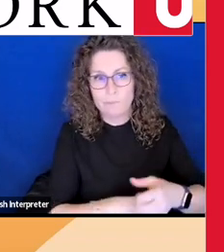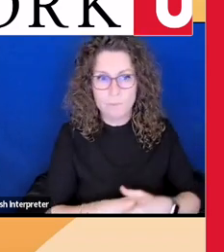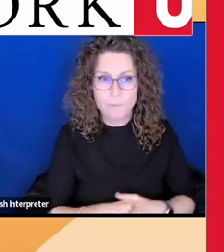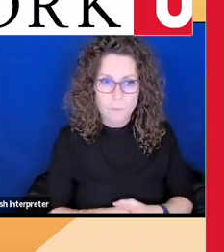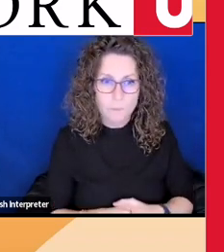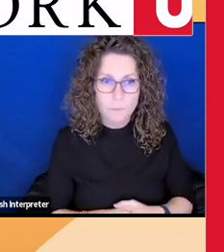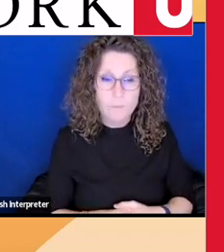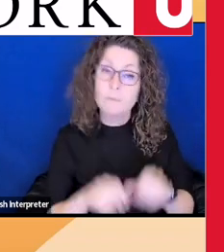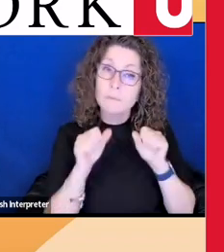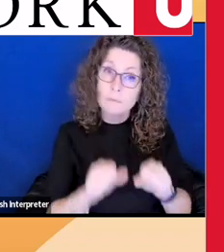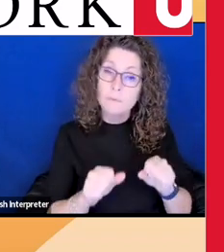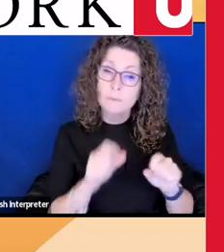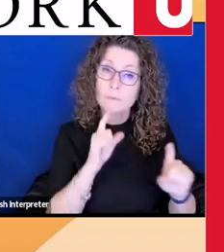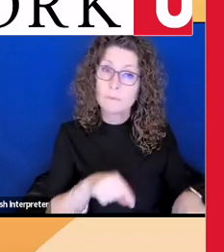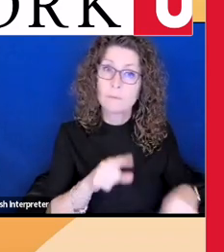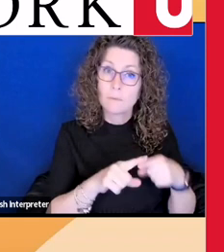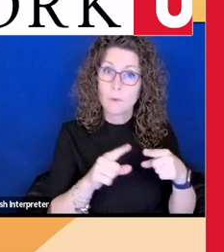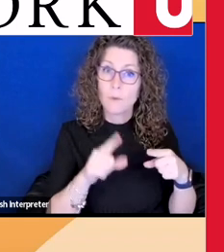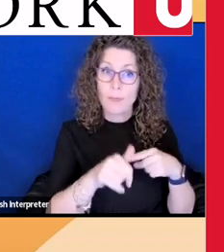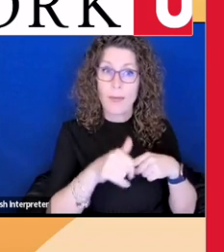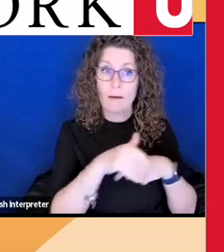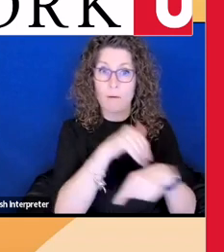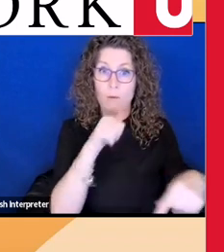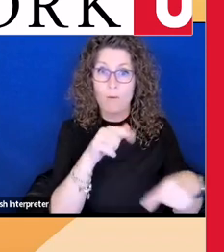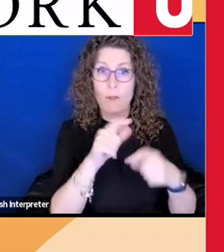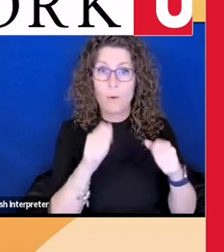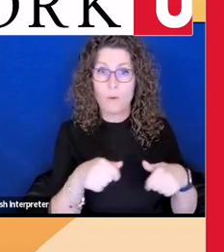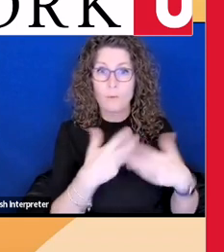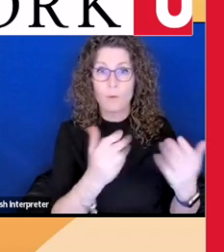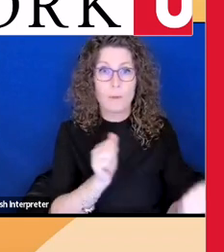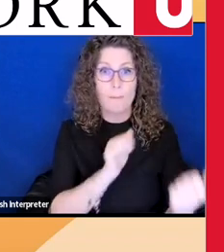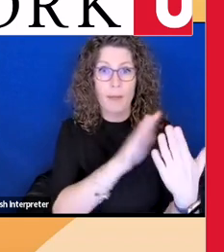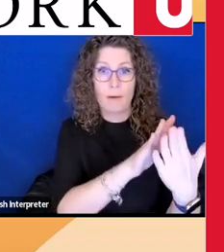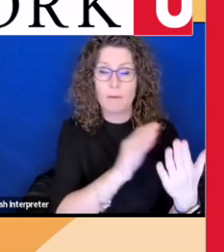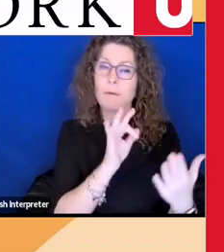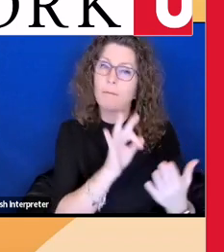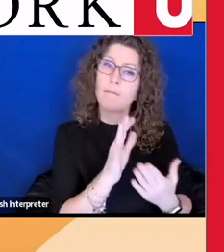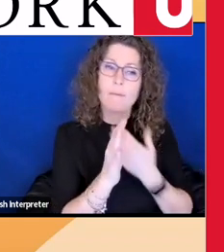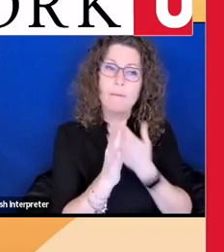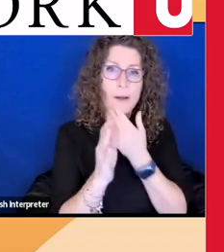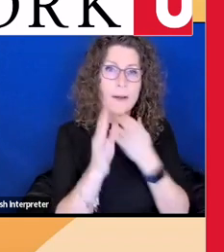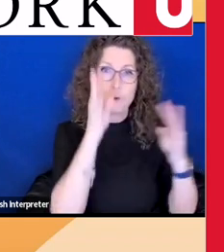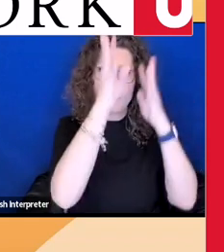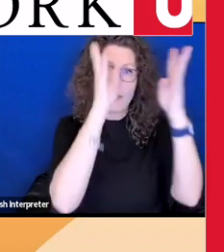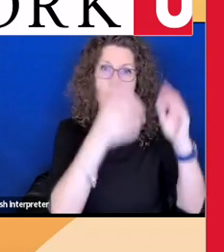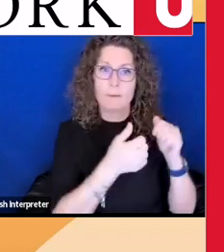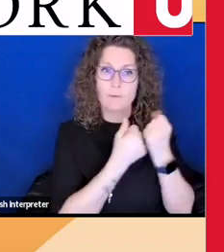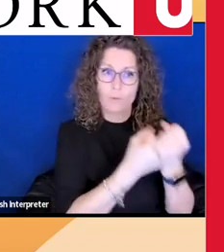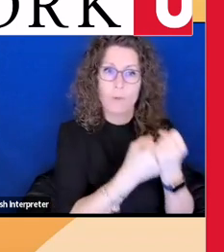As a possible response to such a call, I want to propose a pedagogy of creative solidarity.